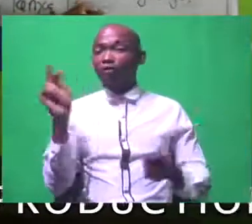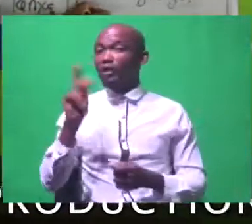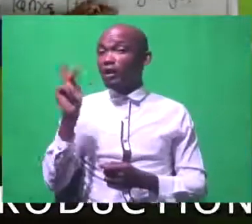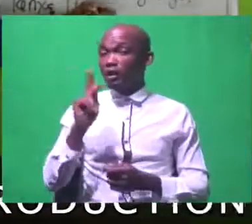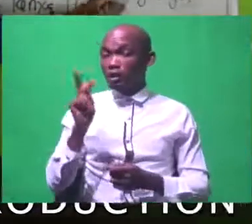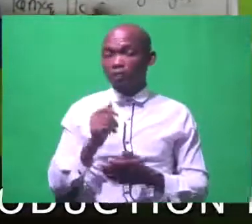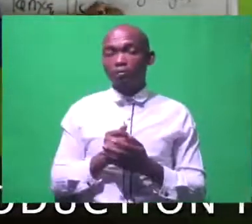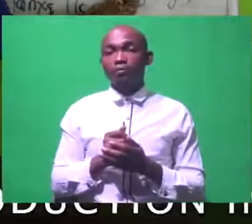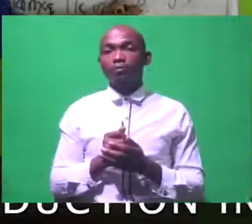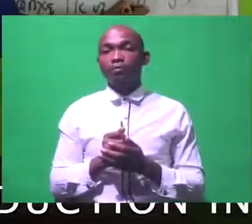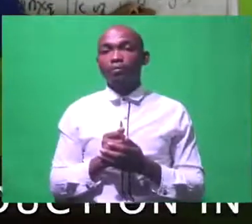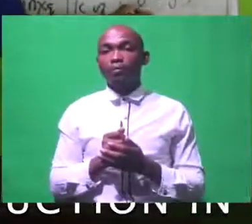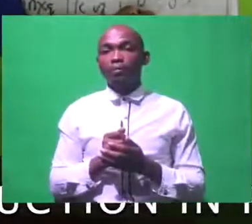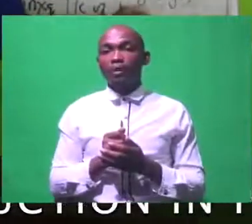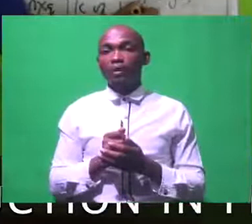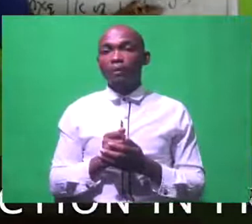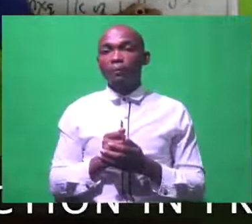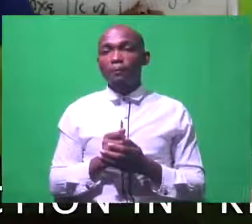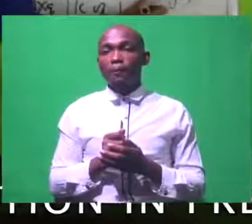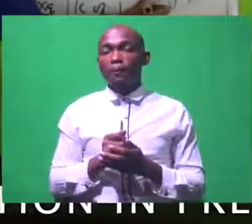Ik of Uganda,